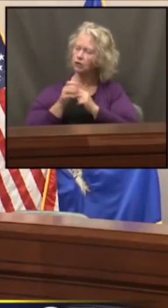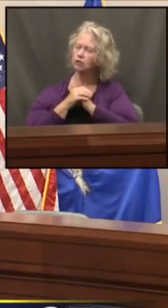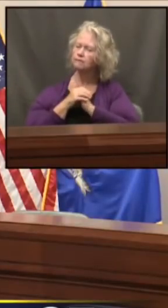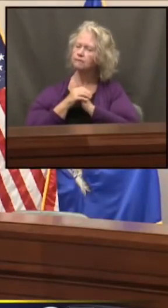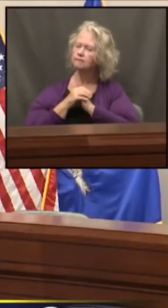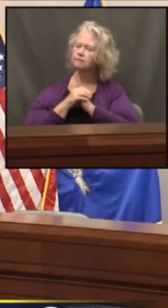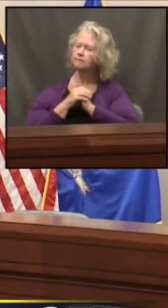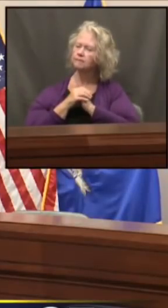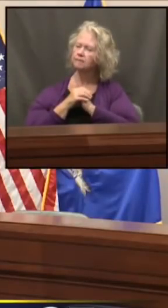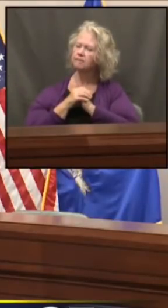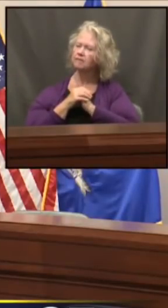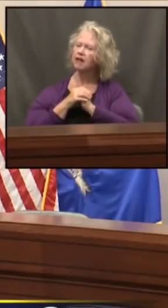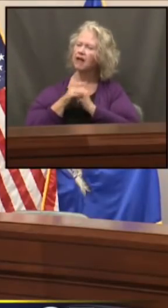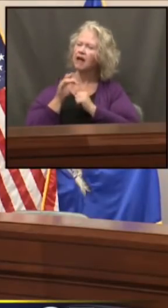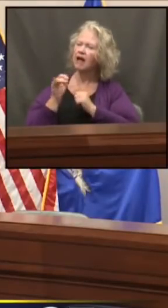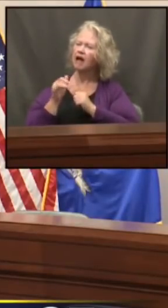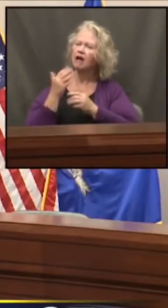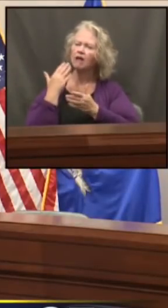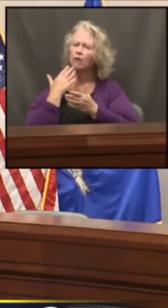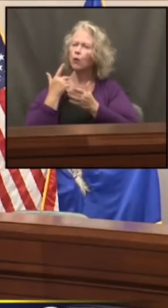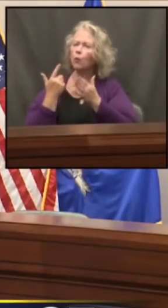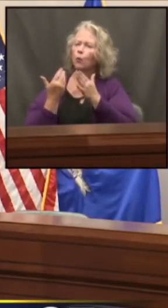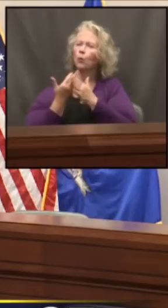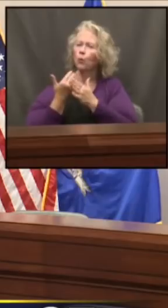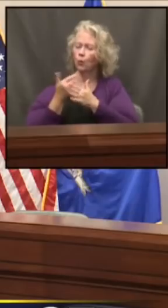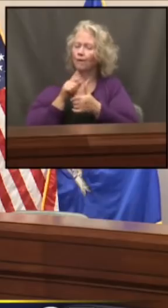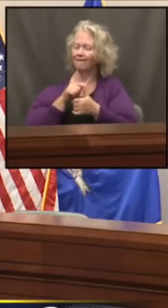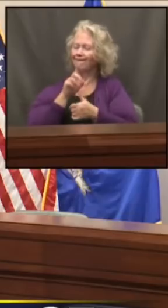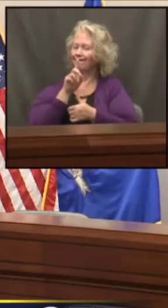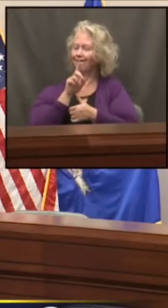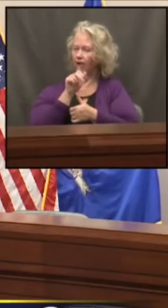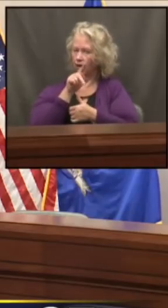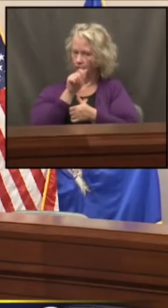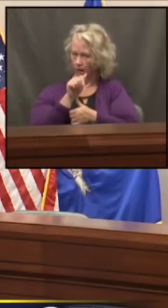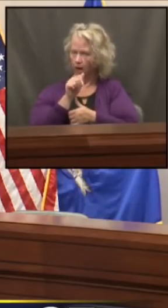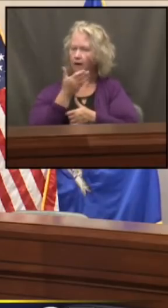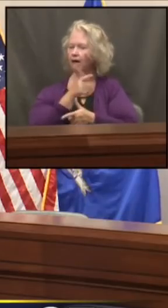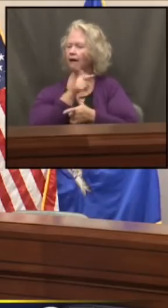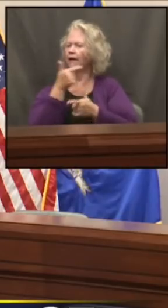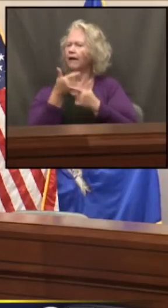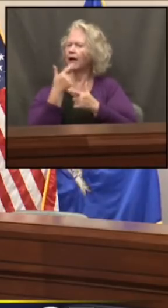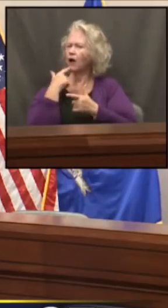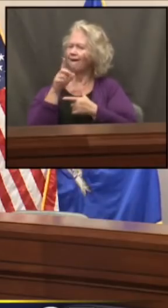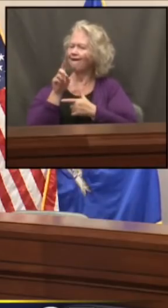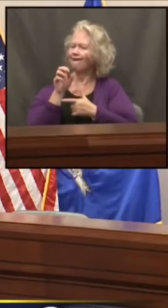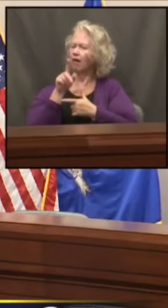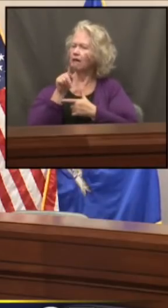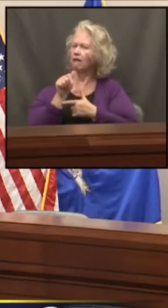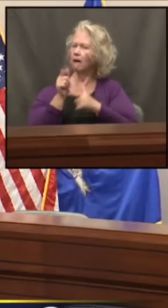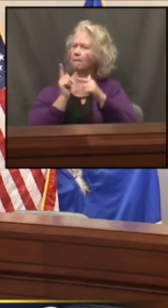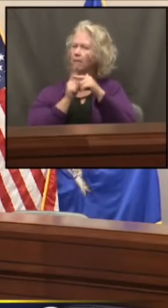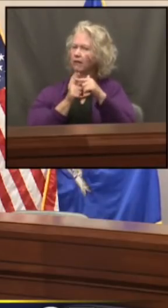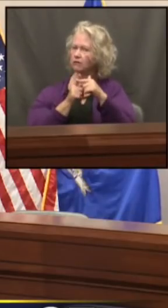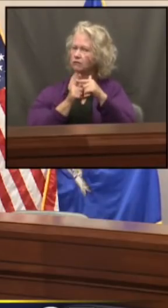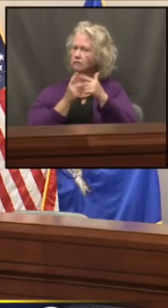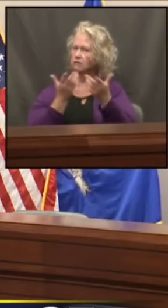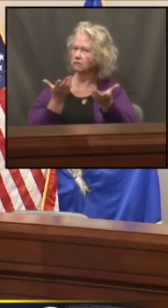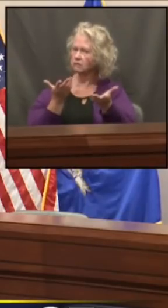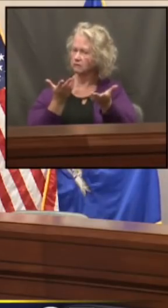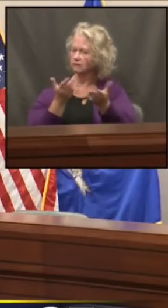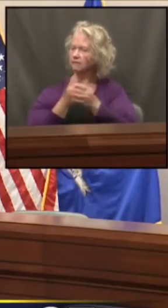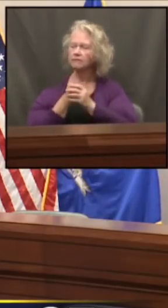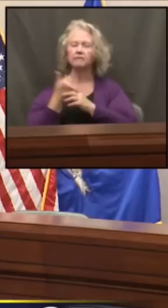terms of new variants? I know Delta Plus is a big concern. Anisha?